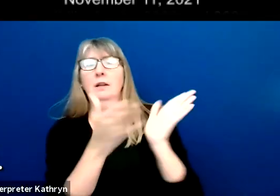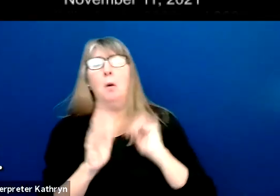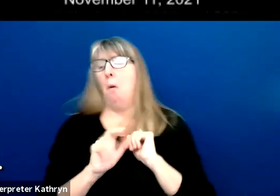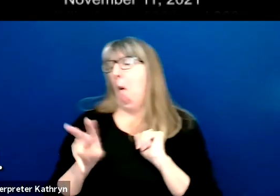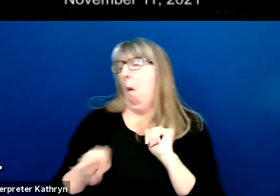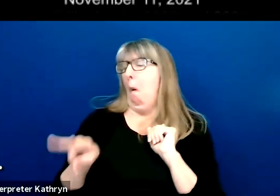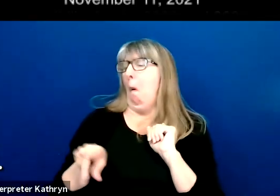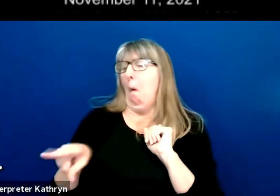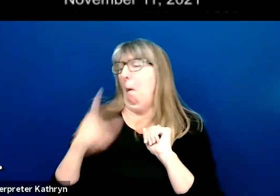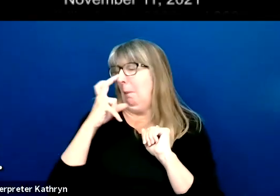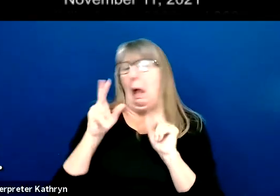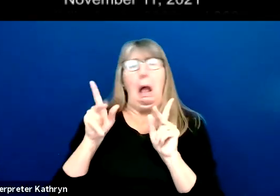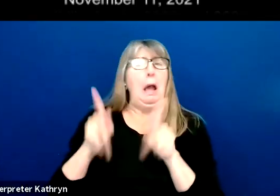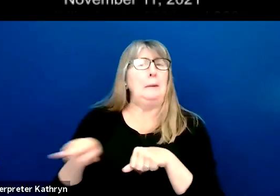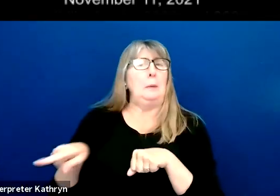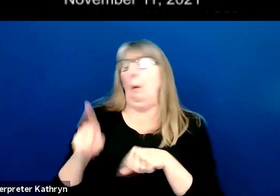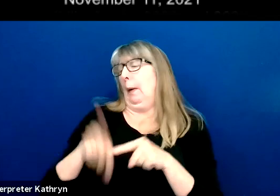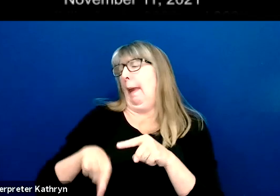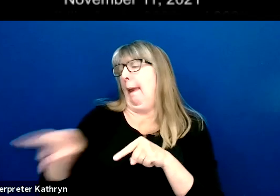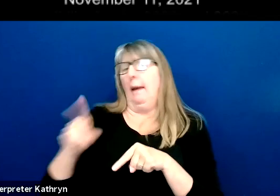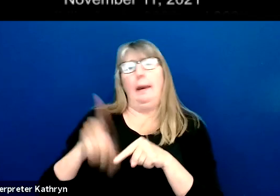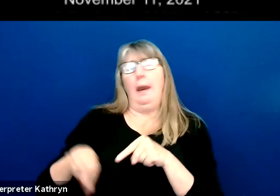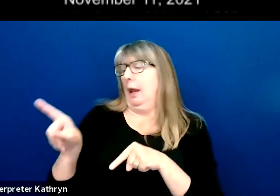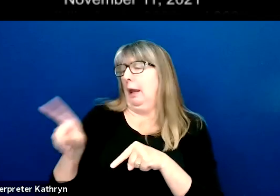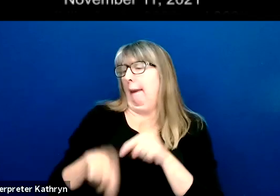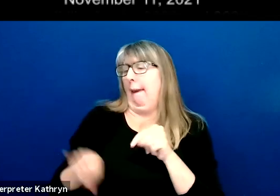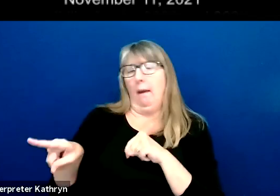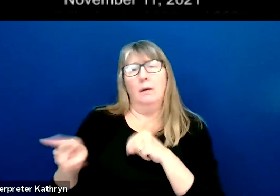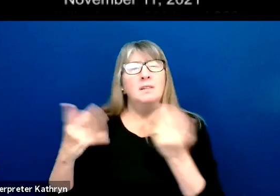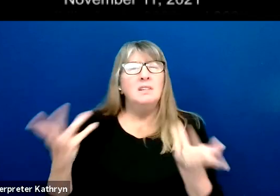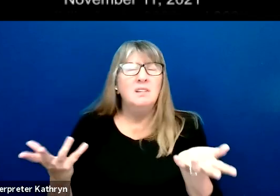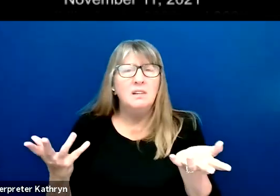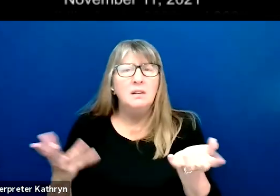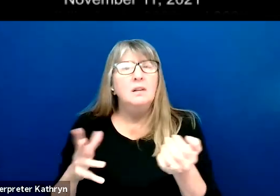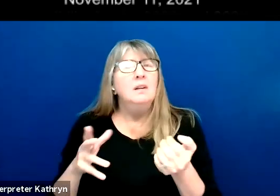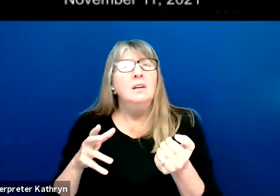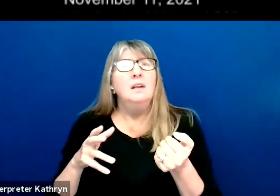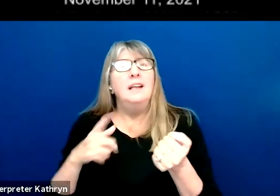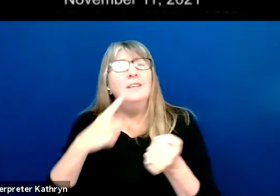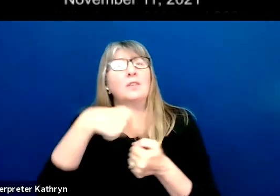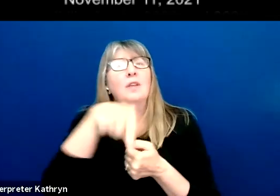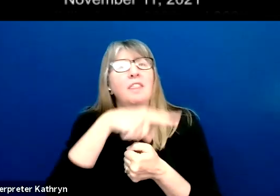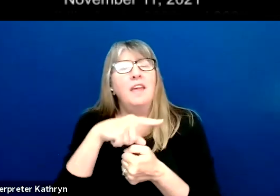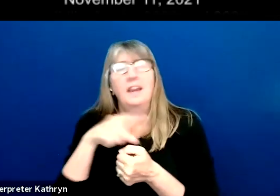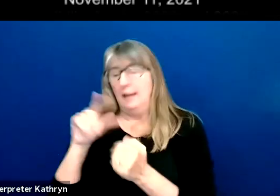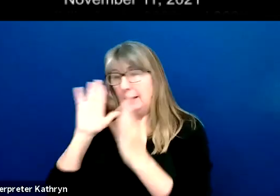assuming that blind people cannot achieve, and sort of creating low